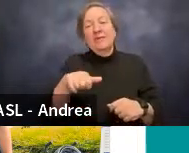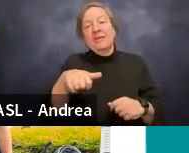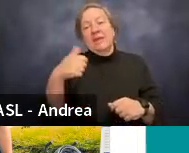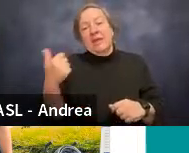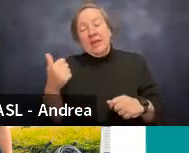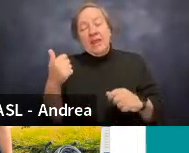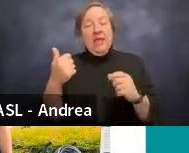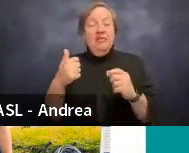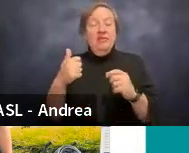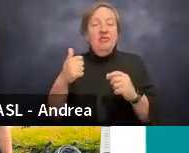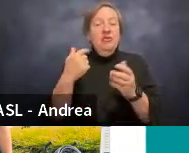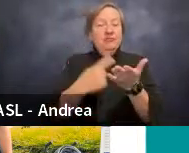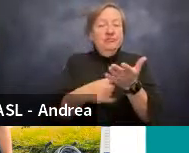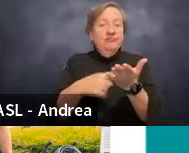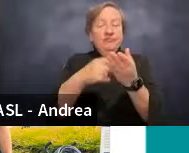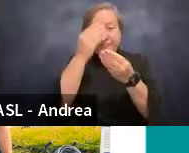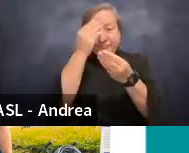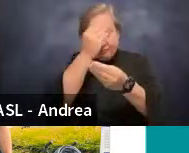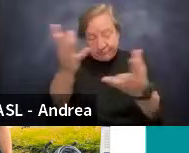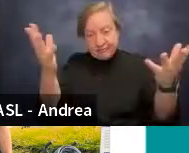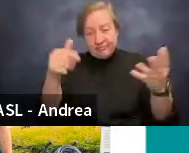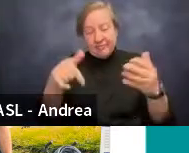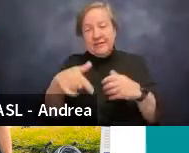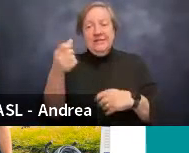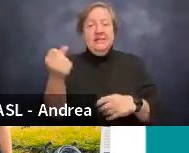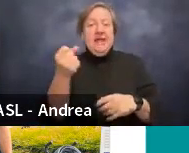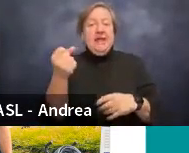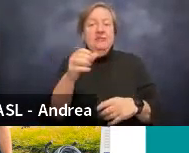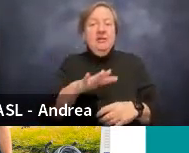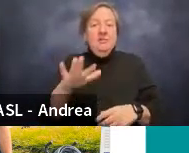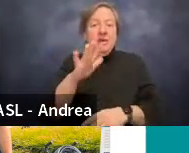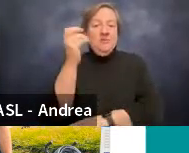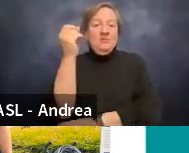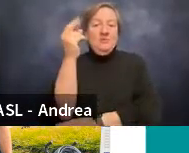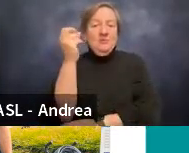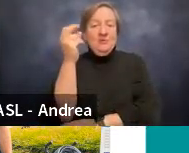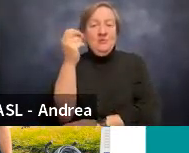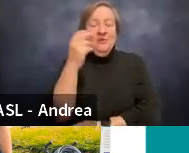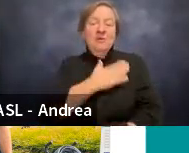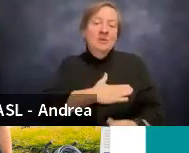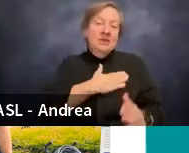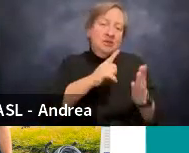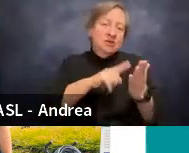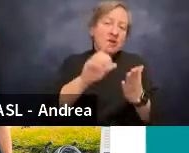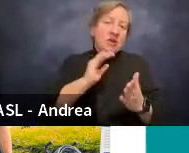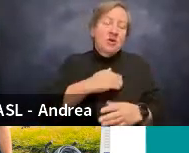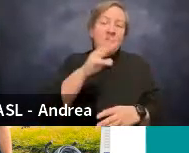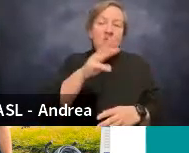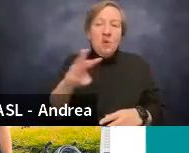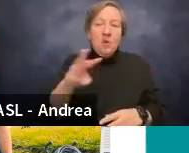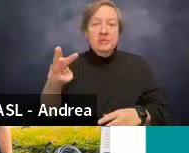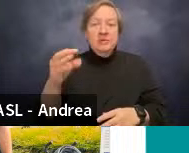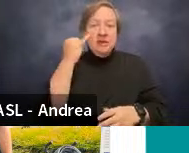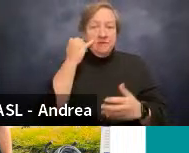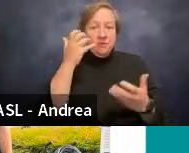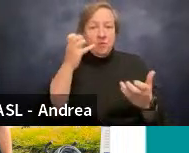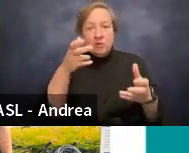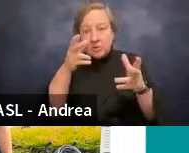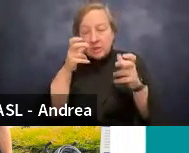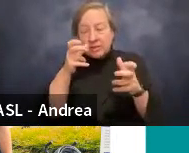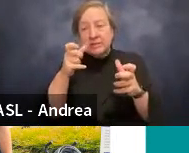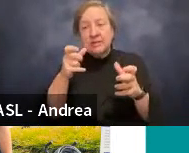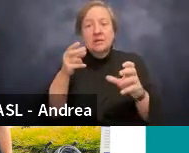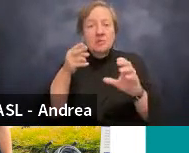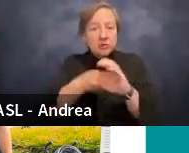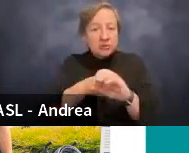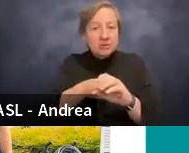those briefings this Saturday around noon. So please check our website if you want to listen and